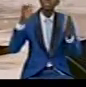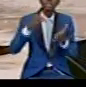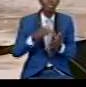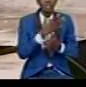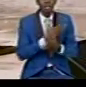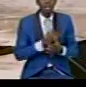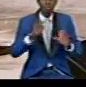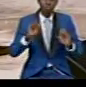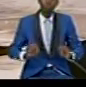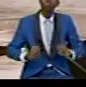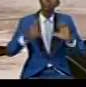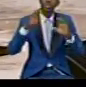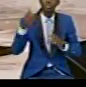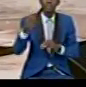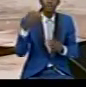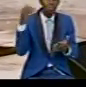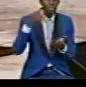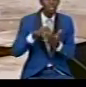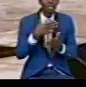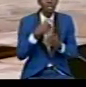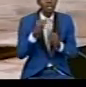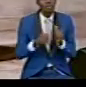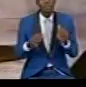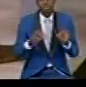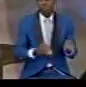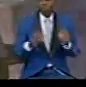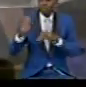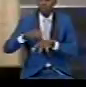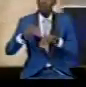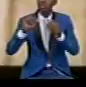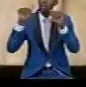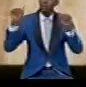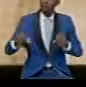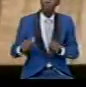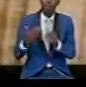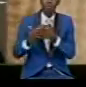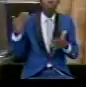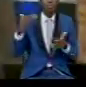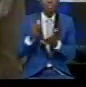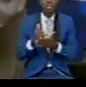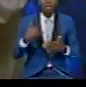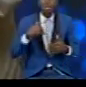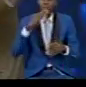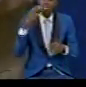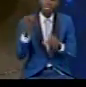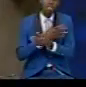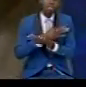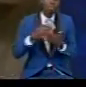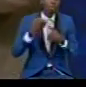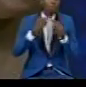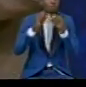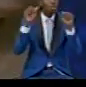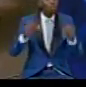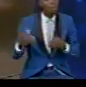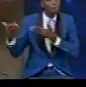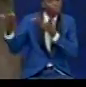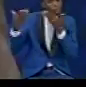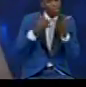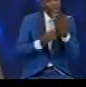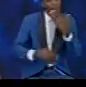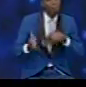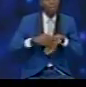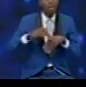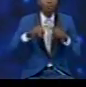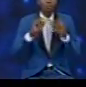yourself again, and everything you laid on the altar before that you have taken away from the altar, bring it back to the altar,